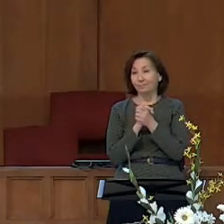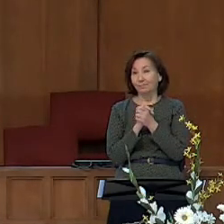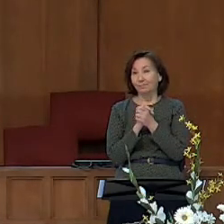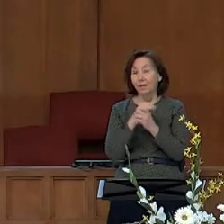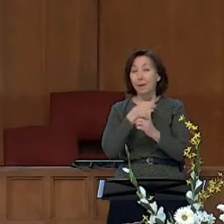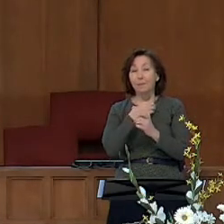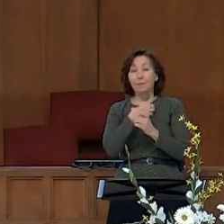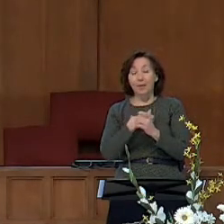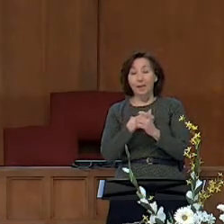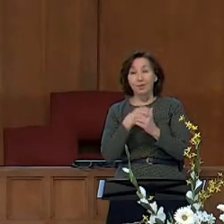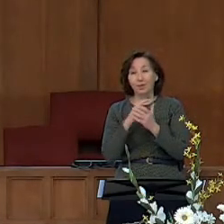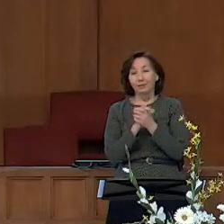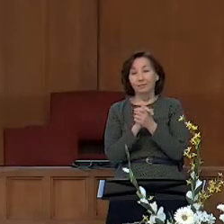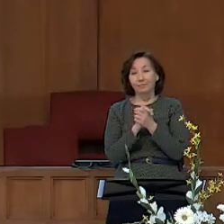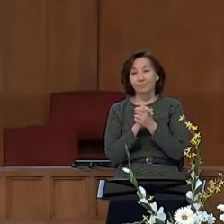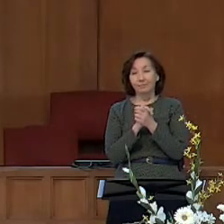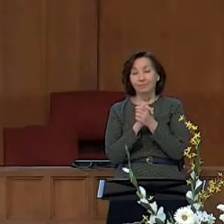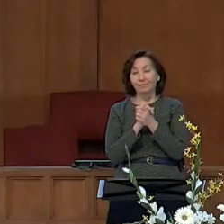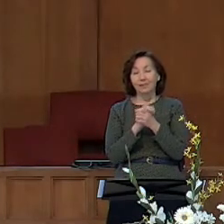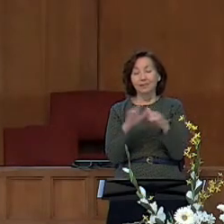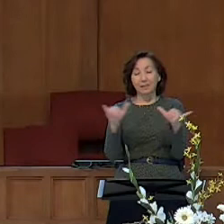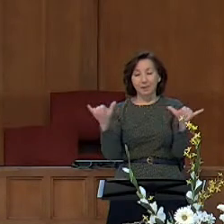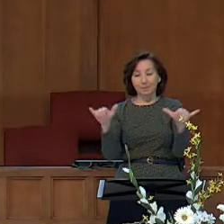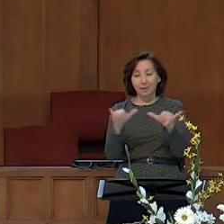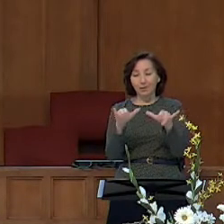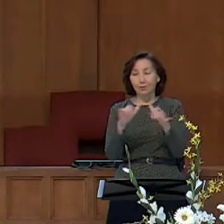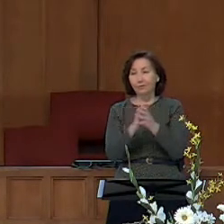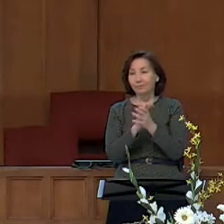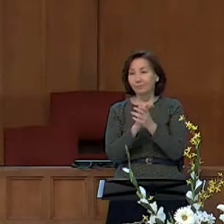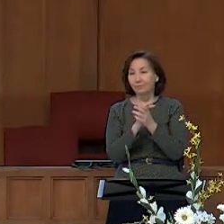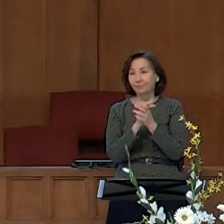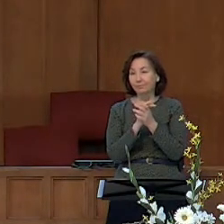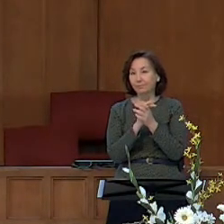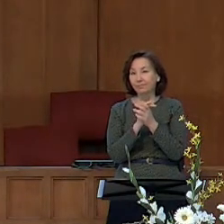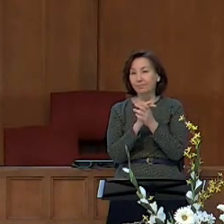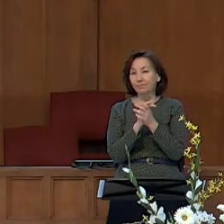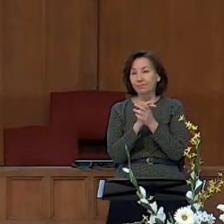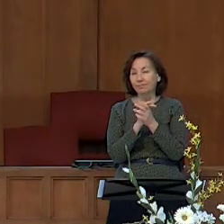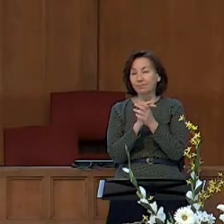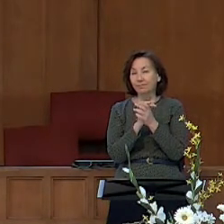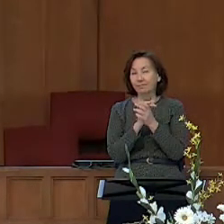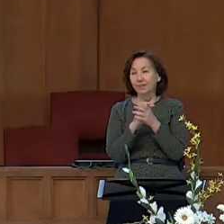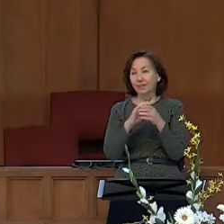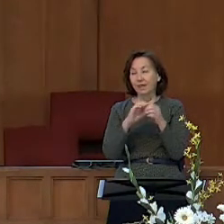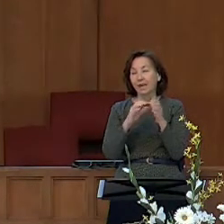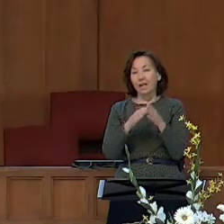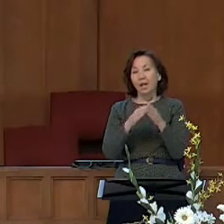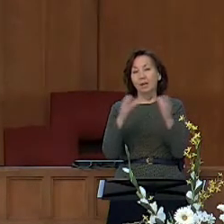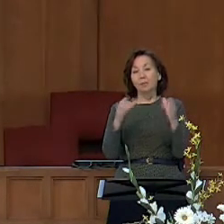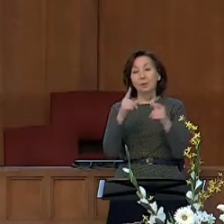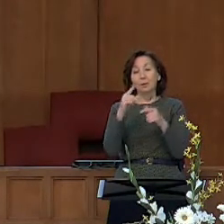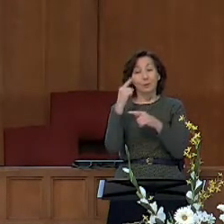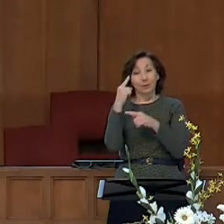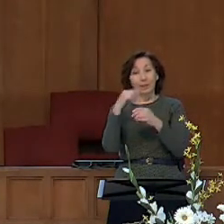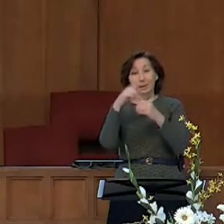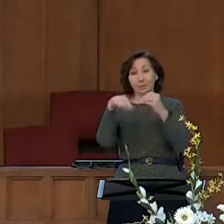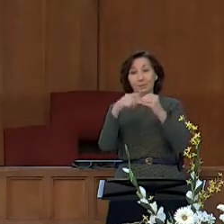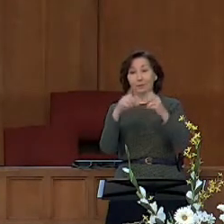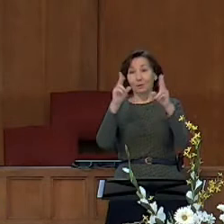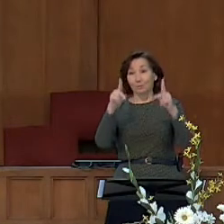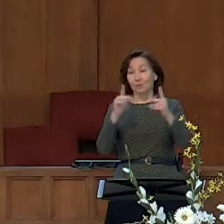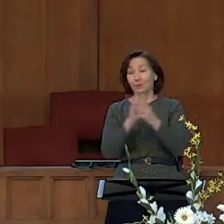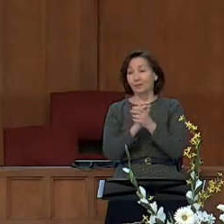Passion, therefore, is measured by how much you think about the person